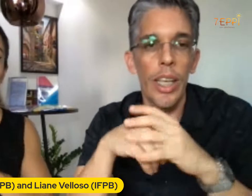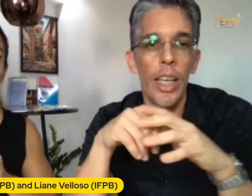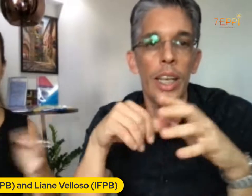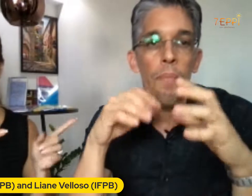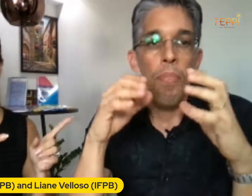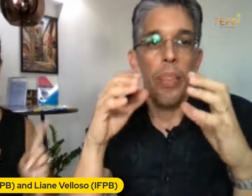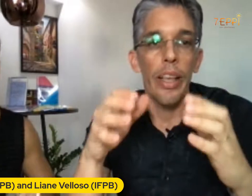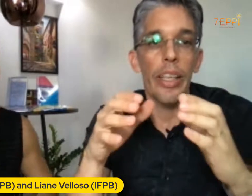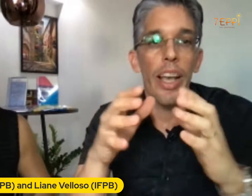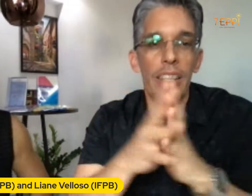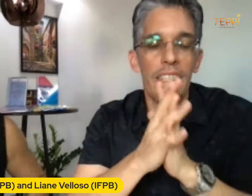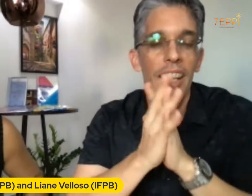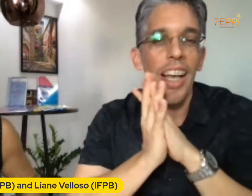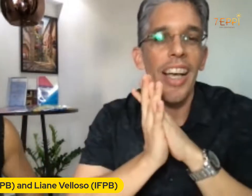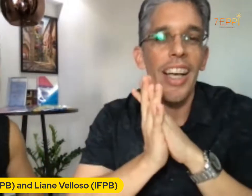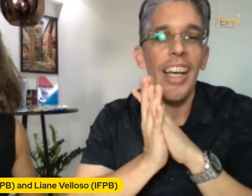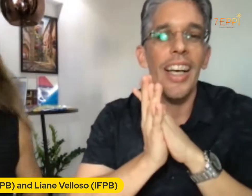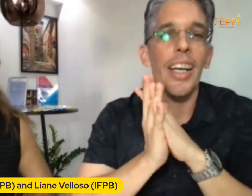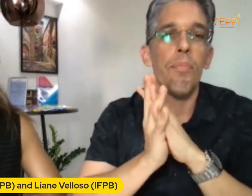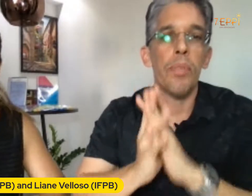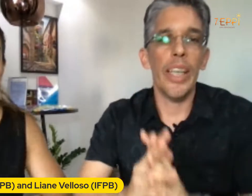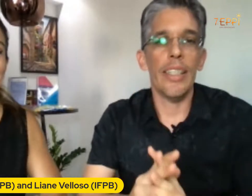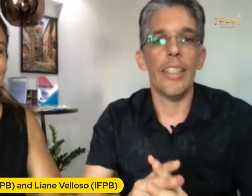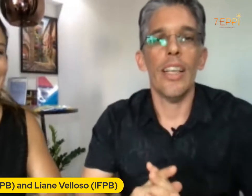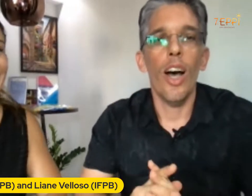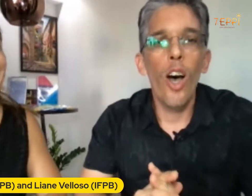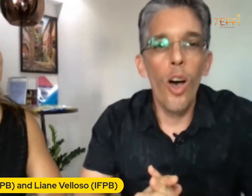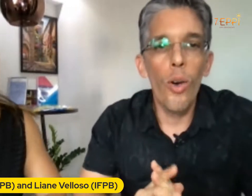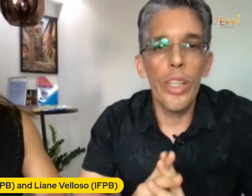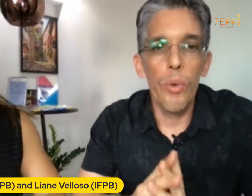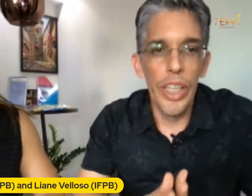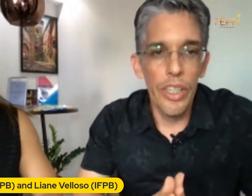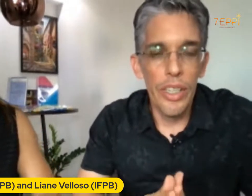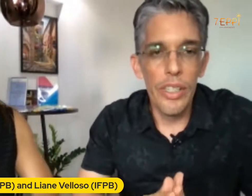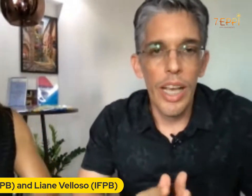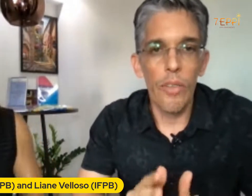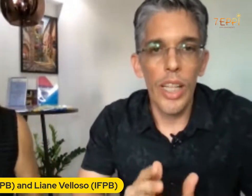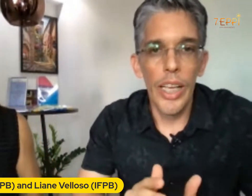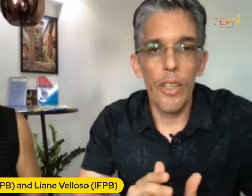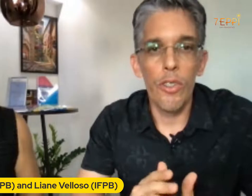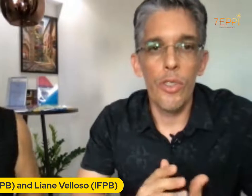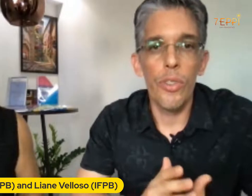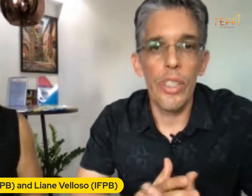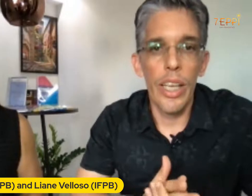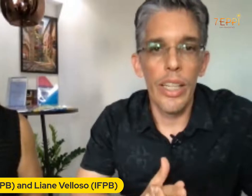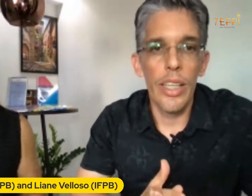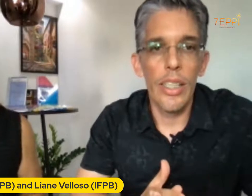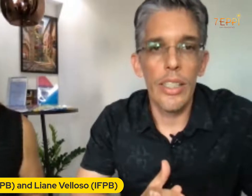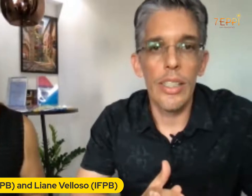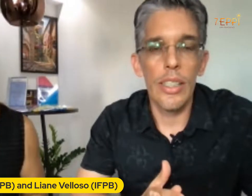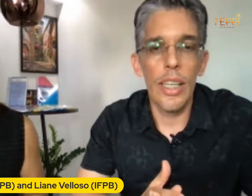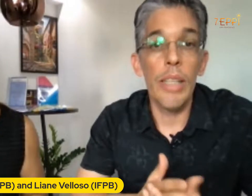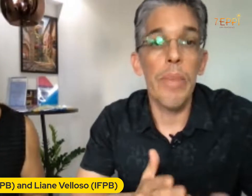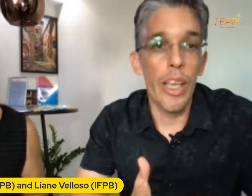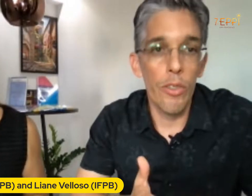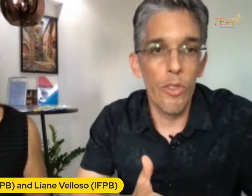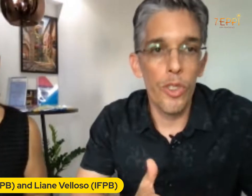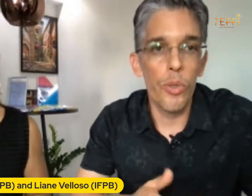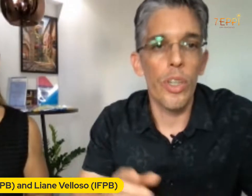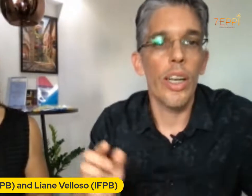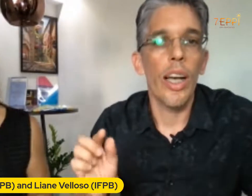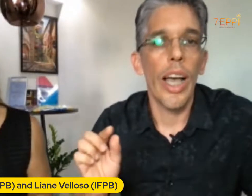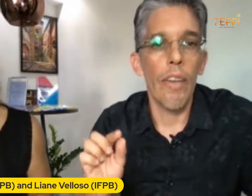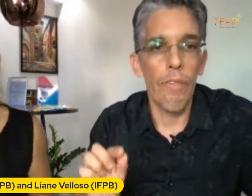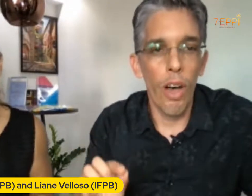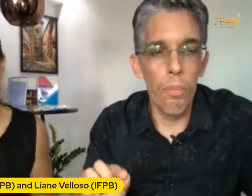information. It's your time. Yes. Please, all the winners, I would like you to send us an email